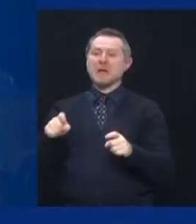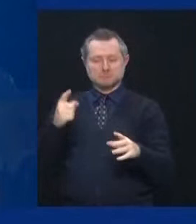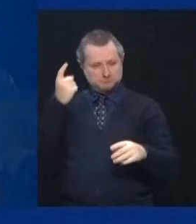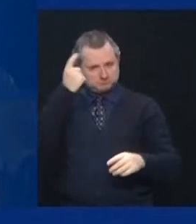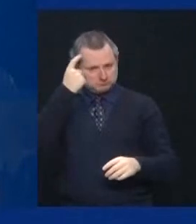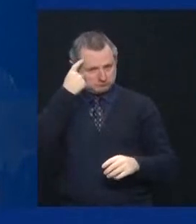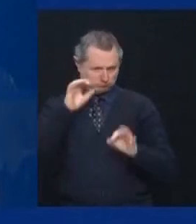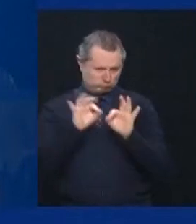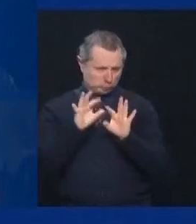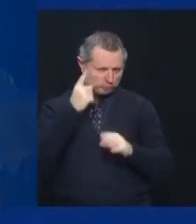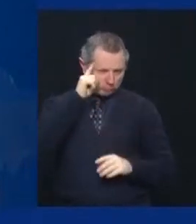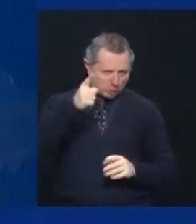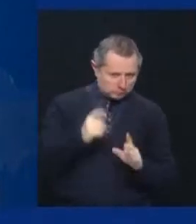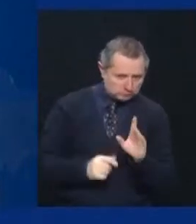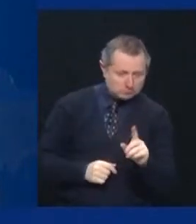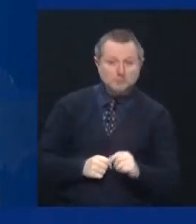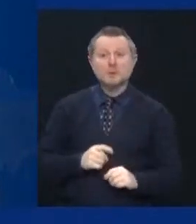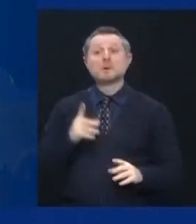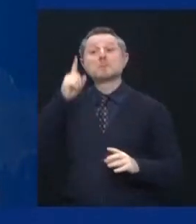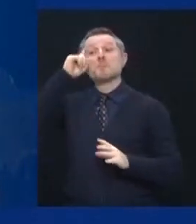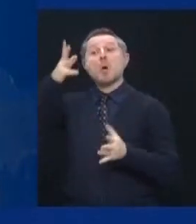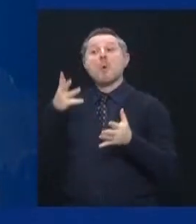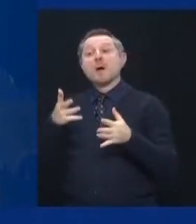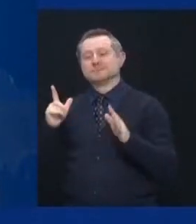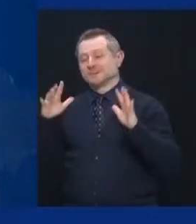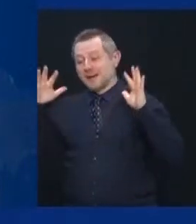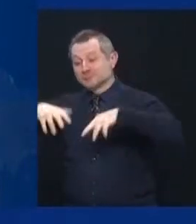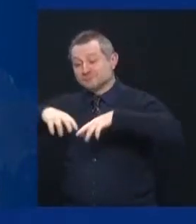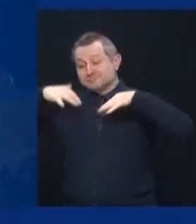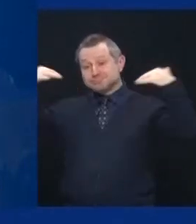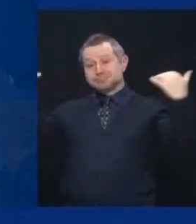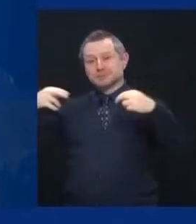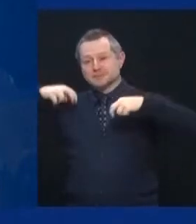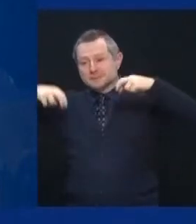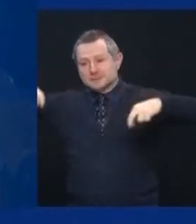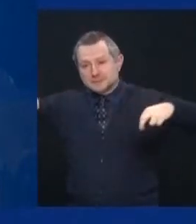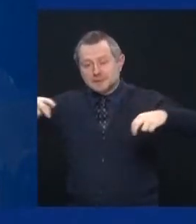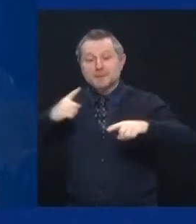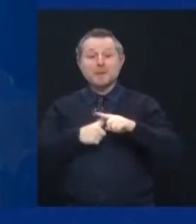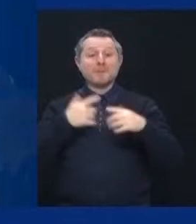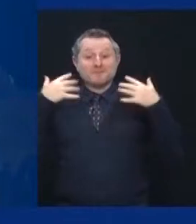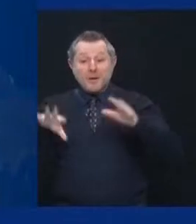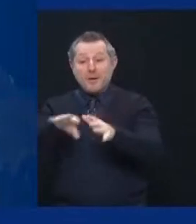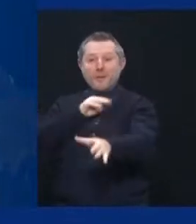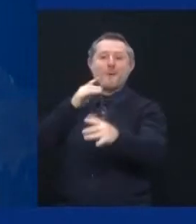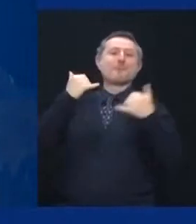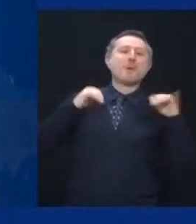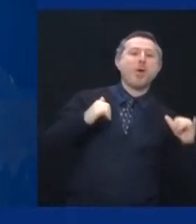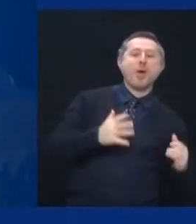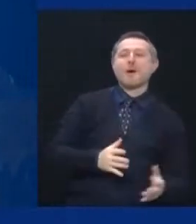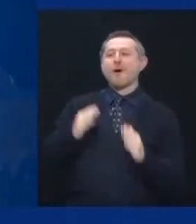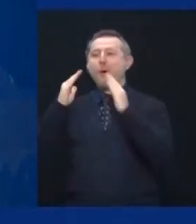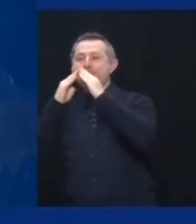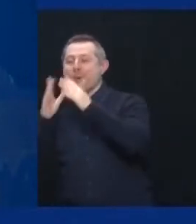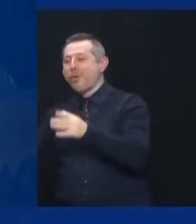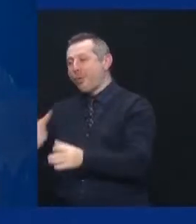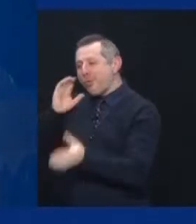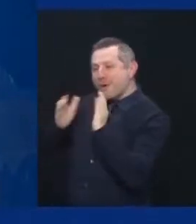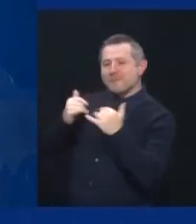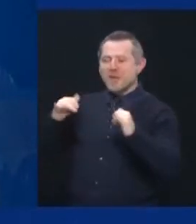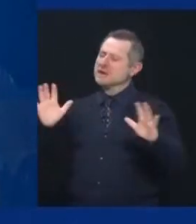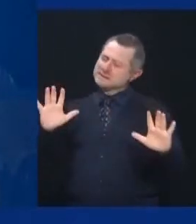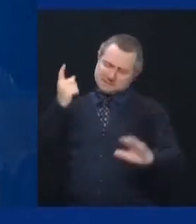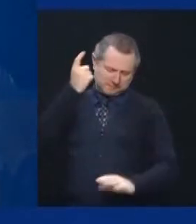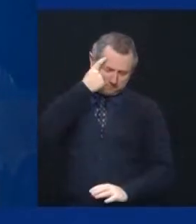have to be smart when you're at home. You have to be smart if you're at a party. You have to be smart if you're at an event. We really have to take this